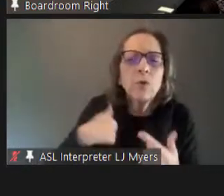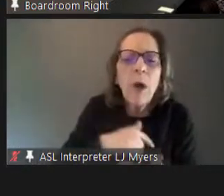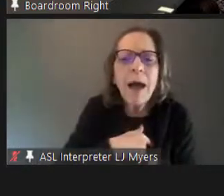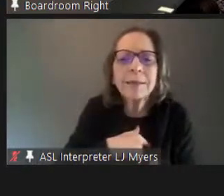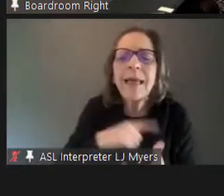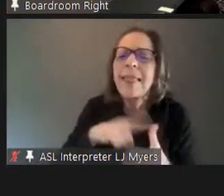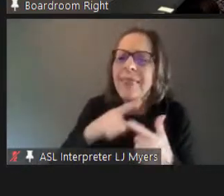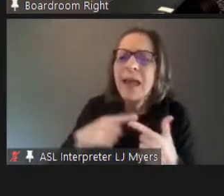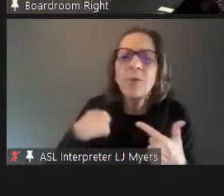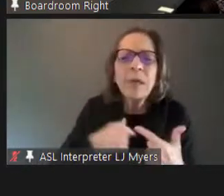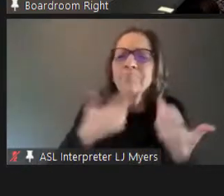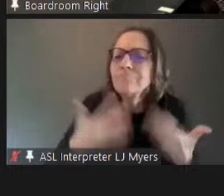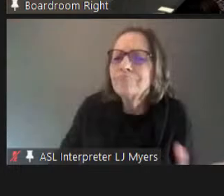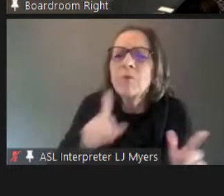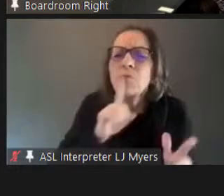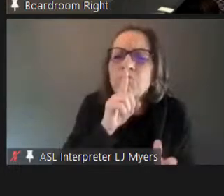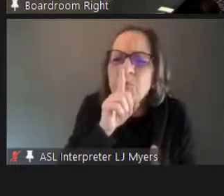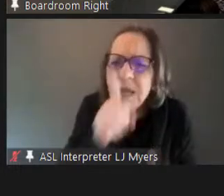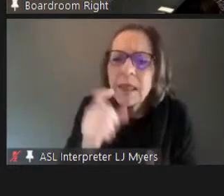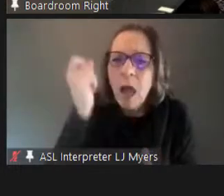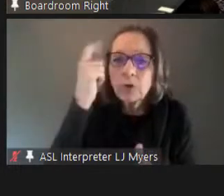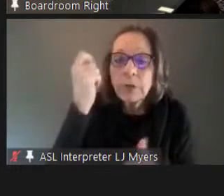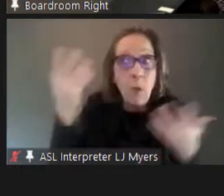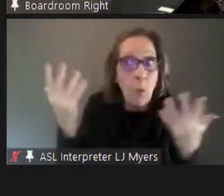really understand what's the company's